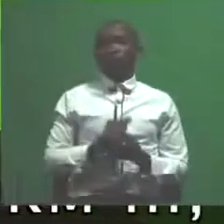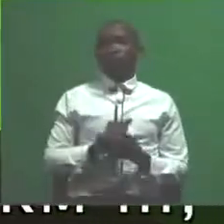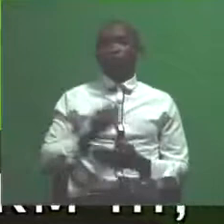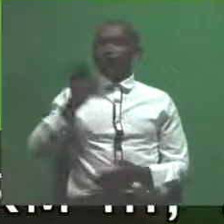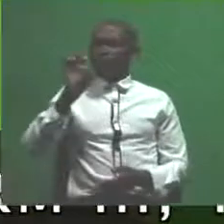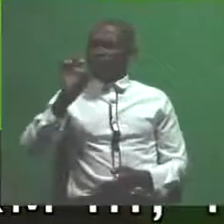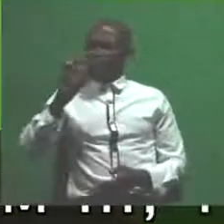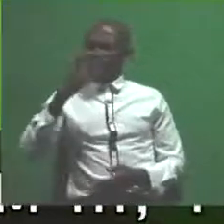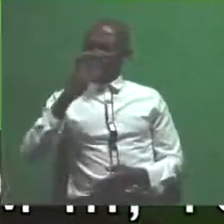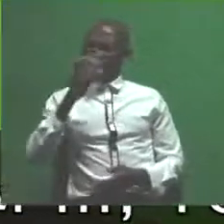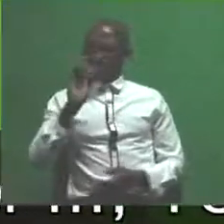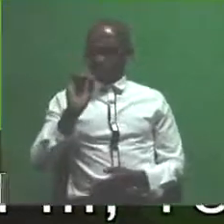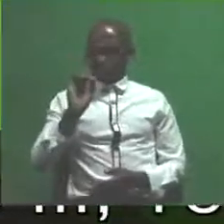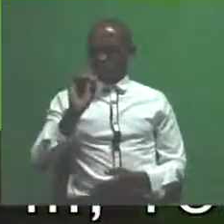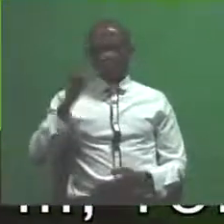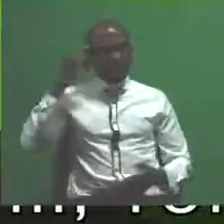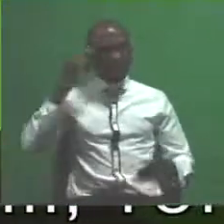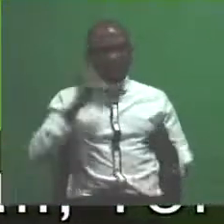Exo